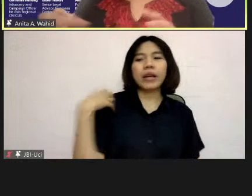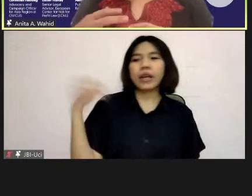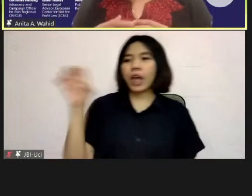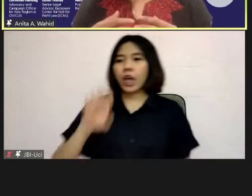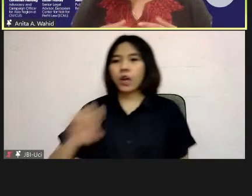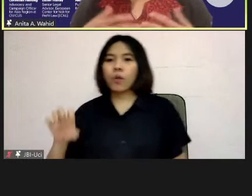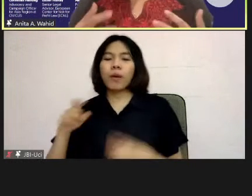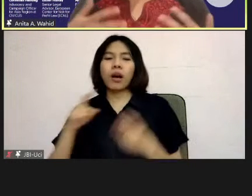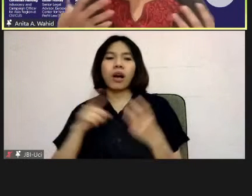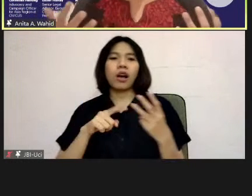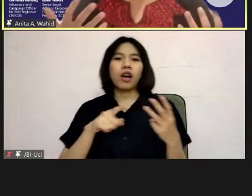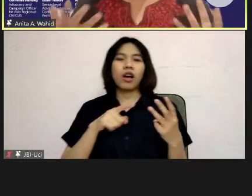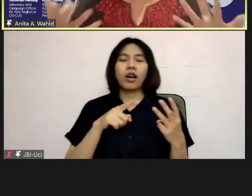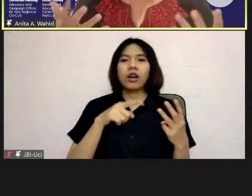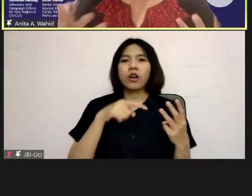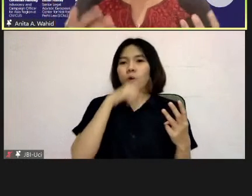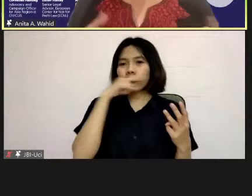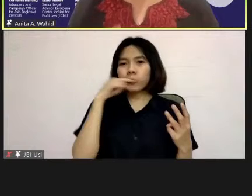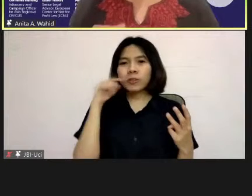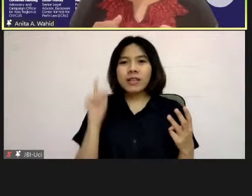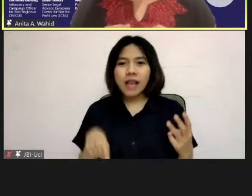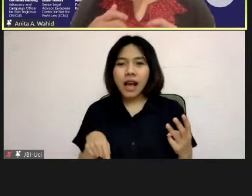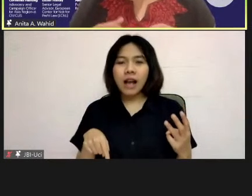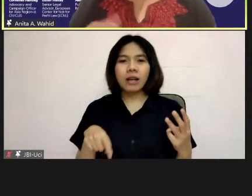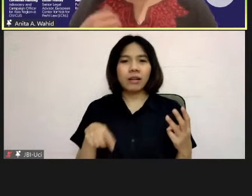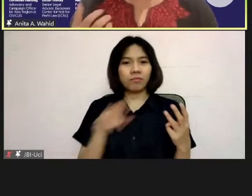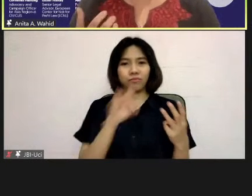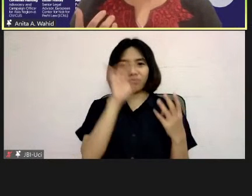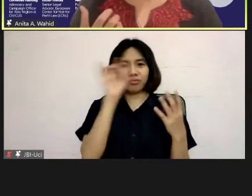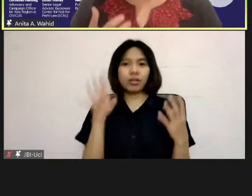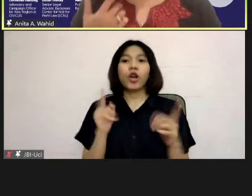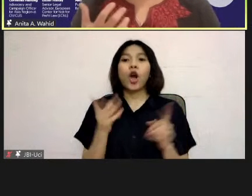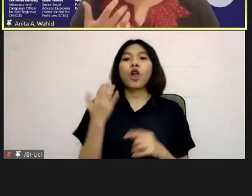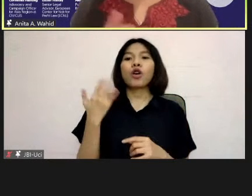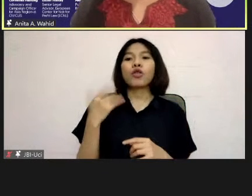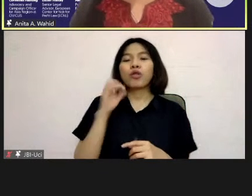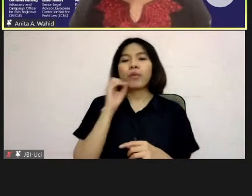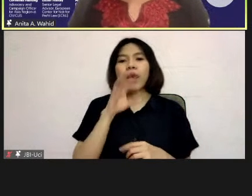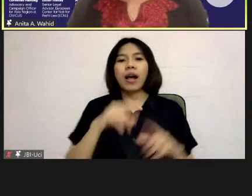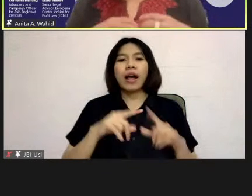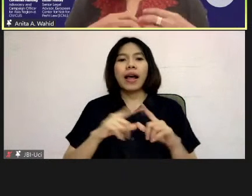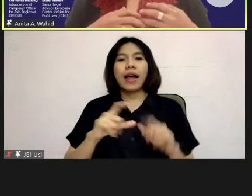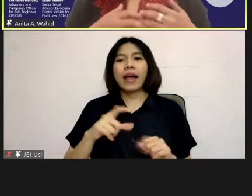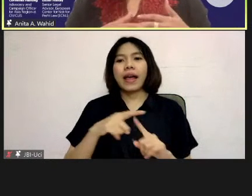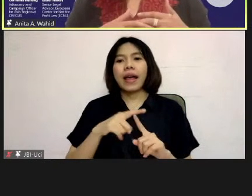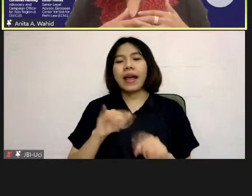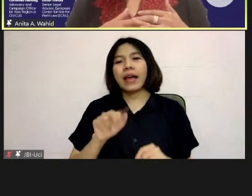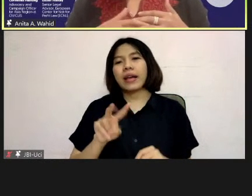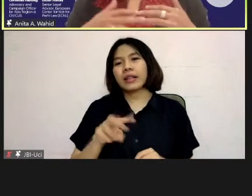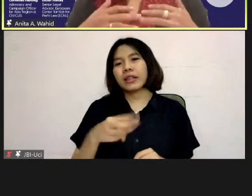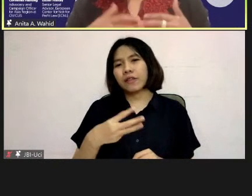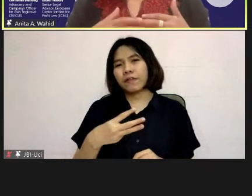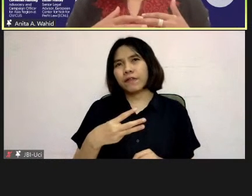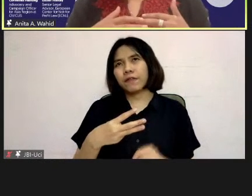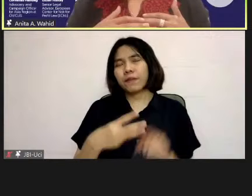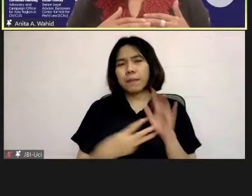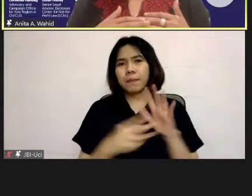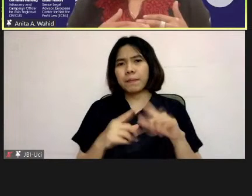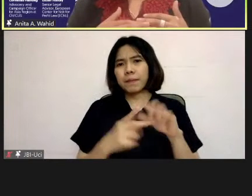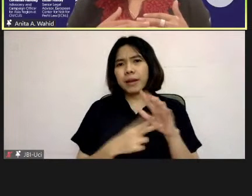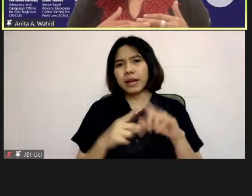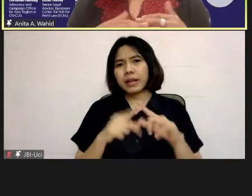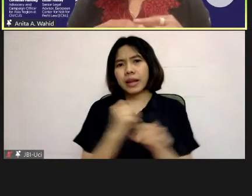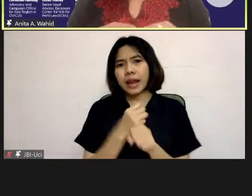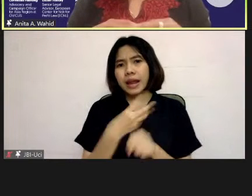and then facing Russia and other countries too. In the past, they will call it as an active measures,